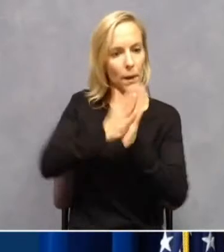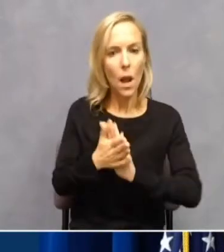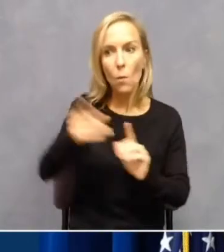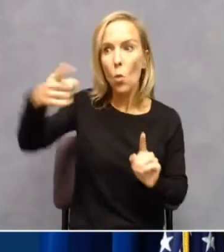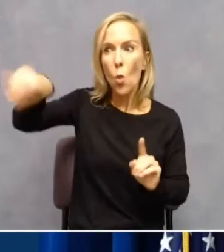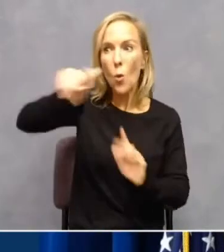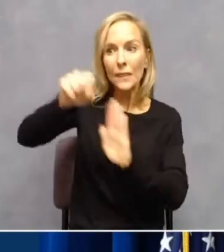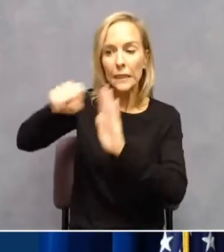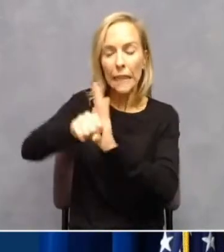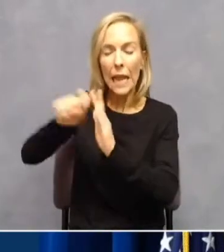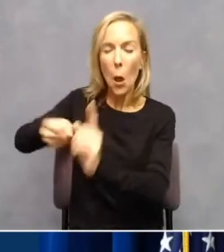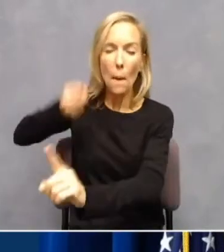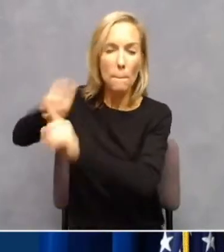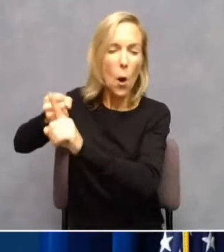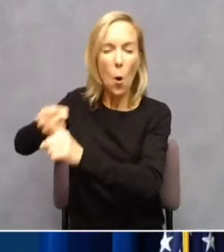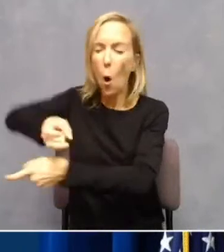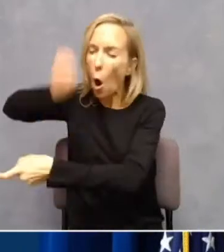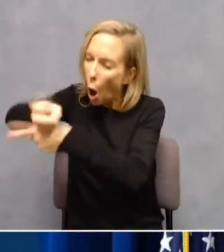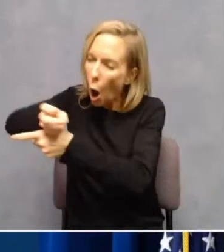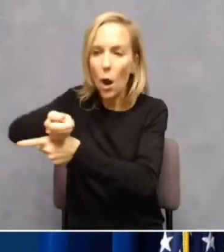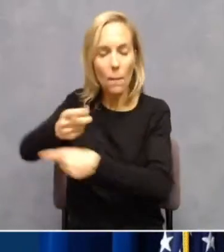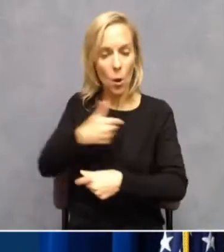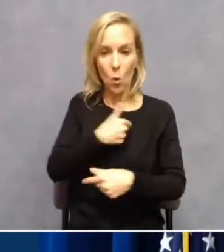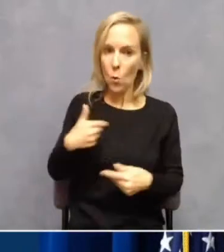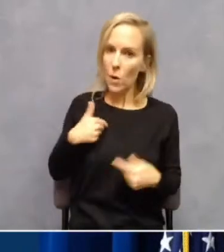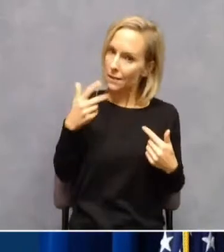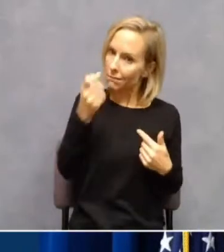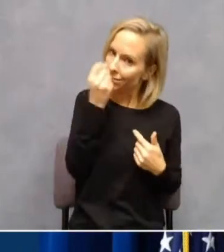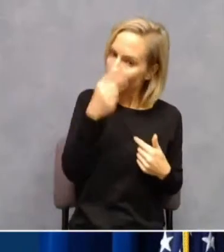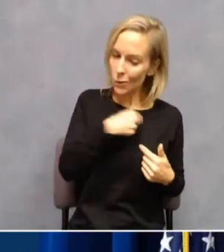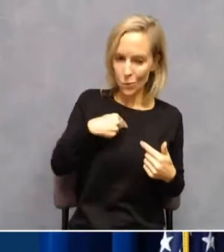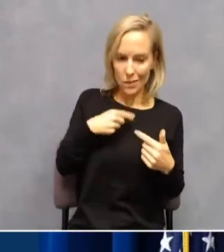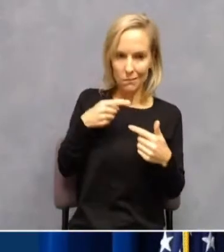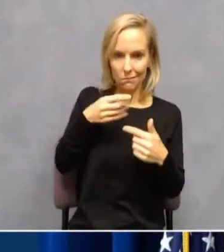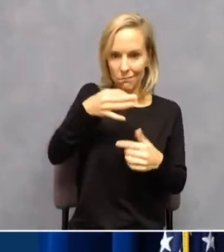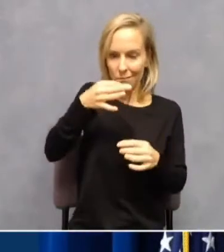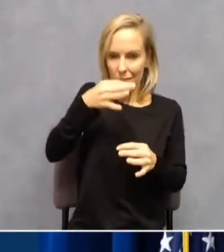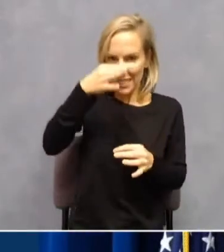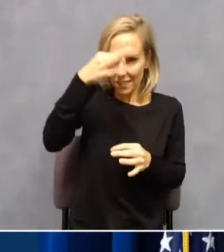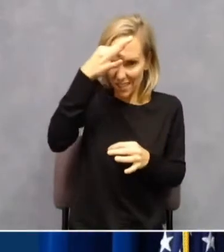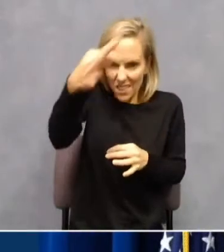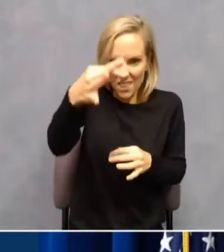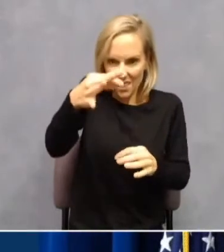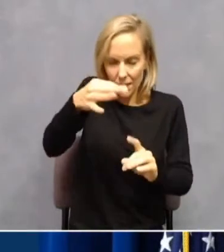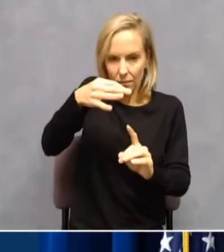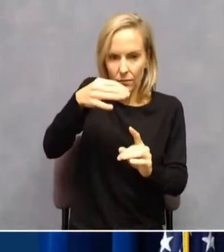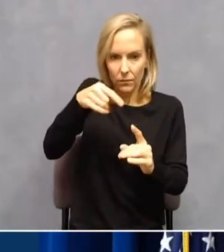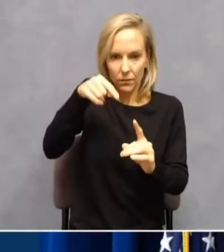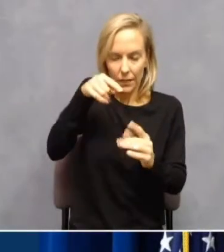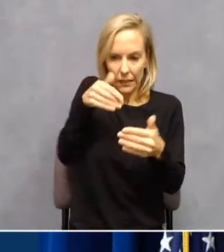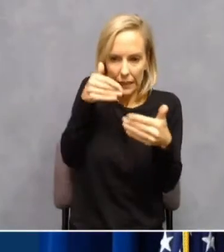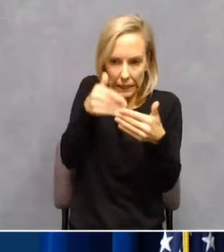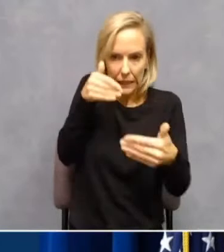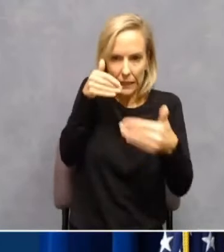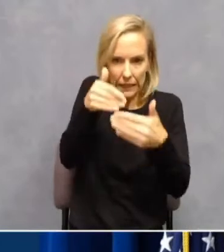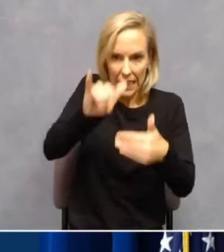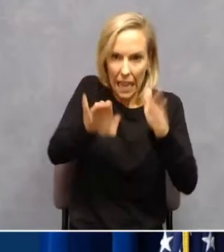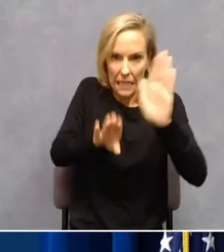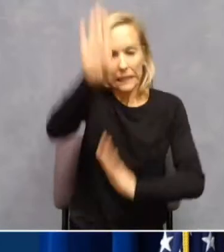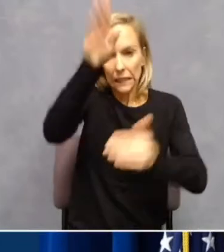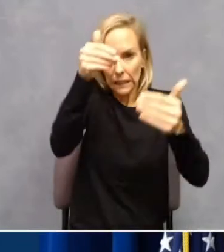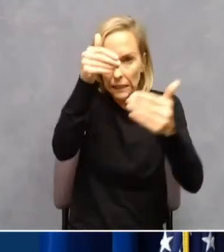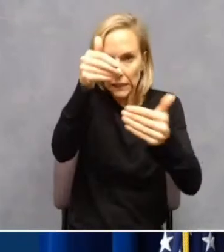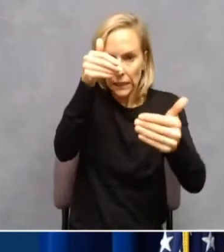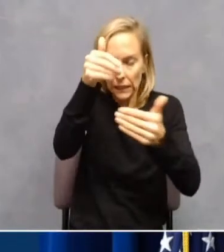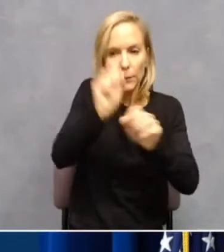hard. But we have almost always been right on the cusp, right outside of the woods, you know. And so we got to make sure